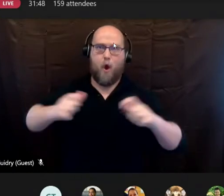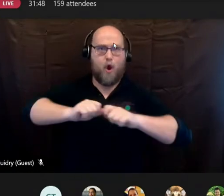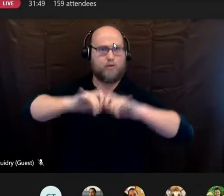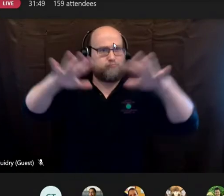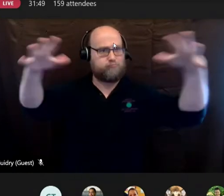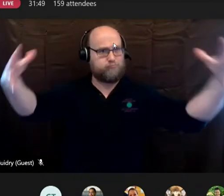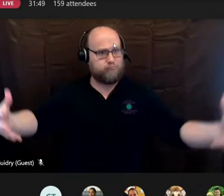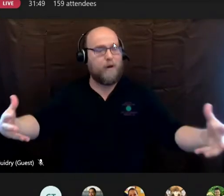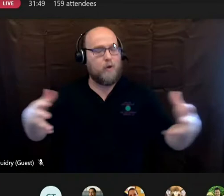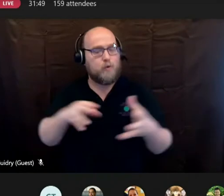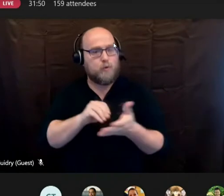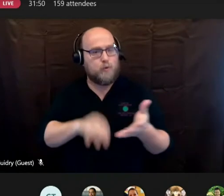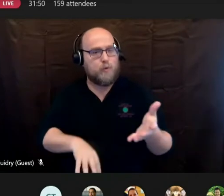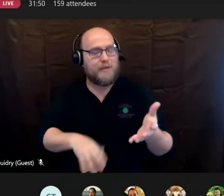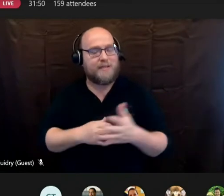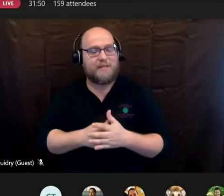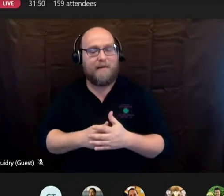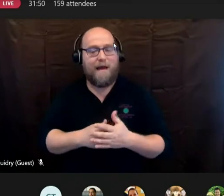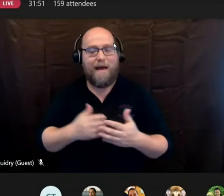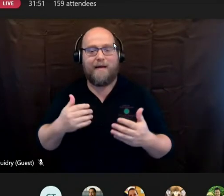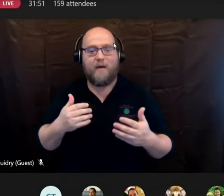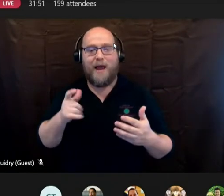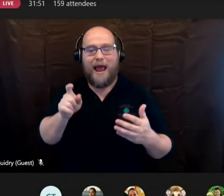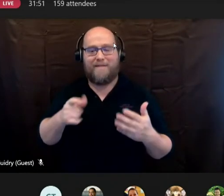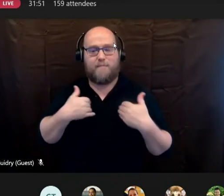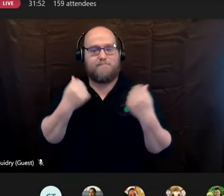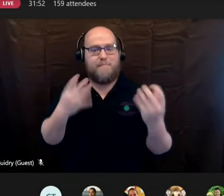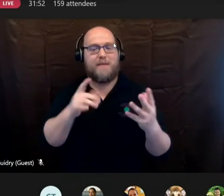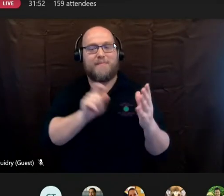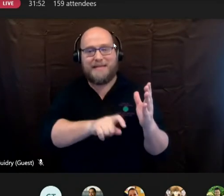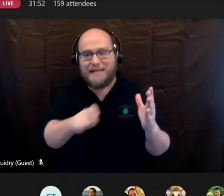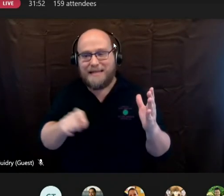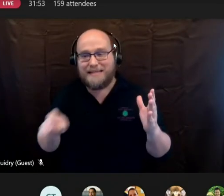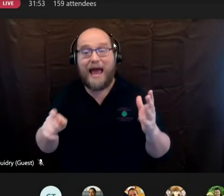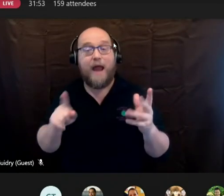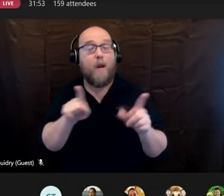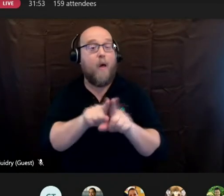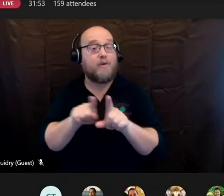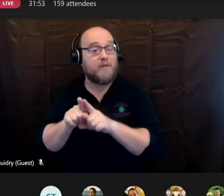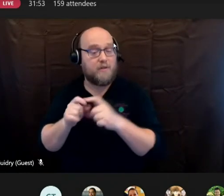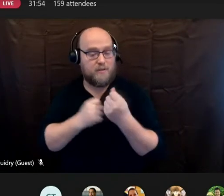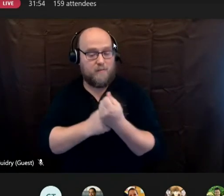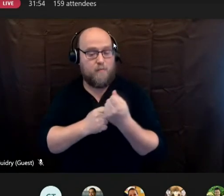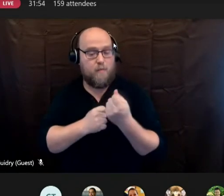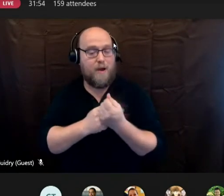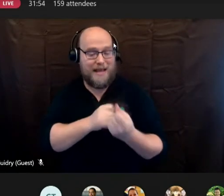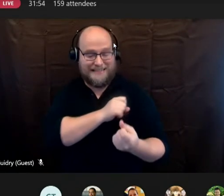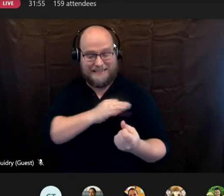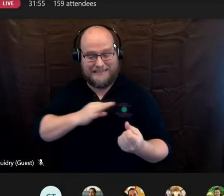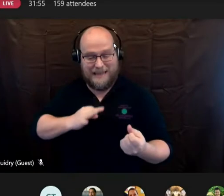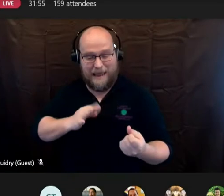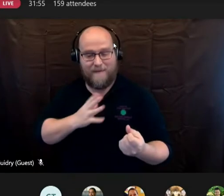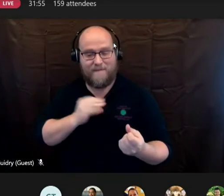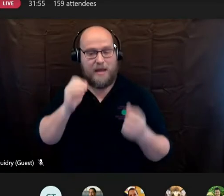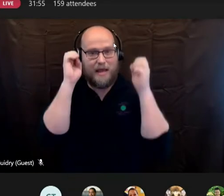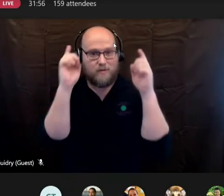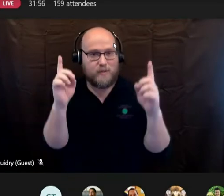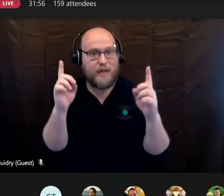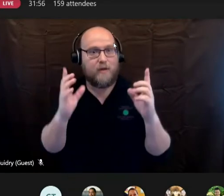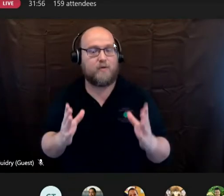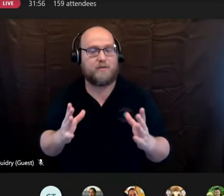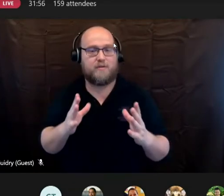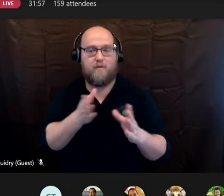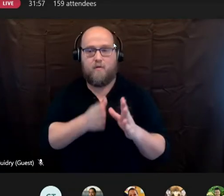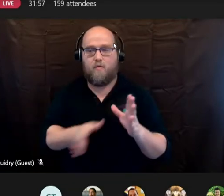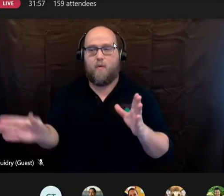as well as supporting our staff and educators throughout the system. Our staff is committed to spending time on those things